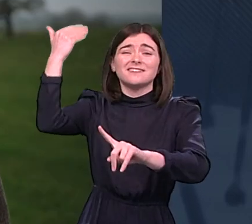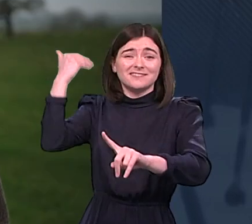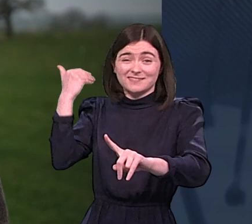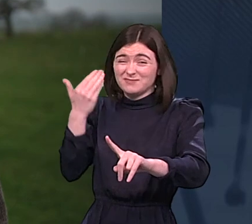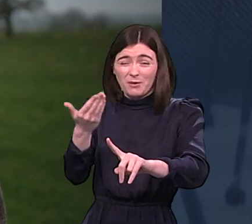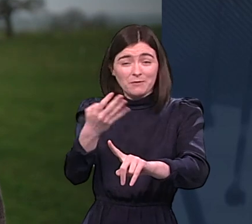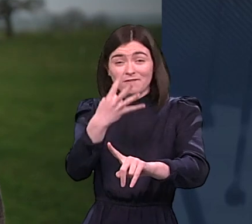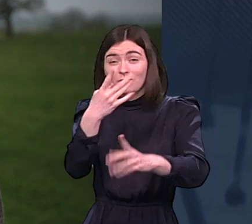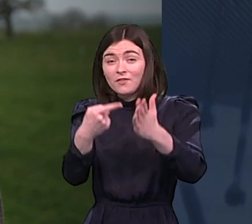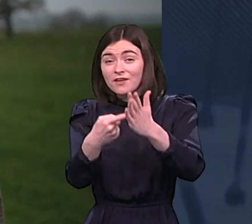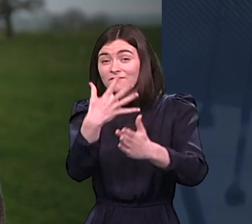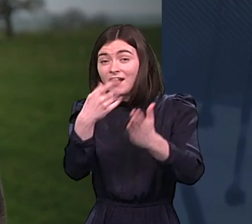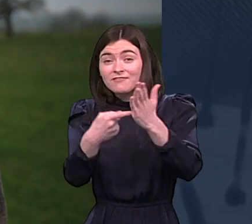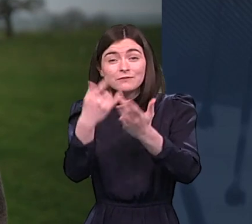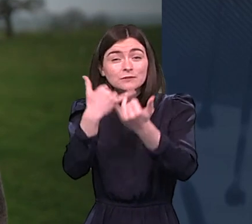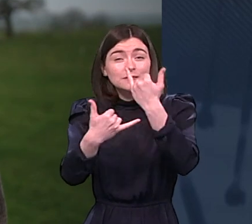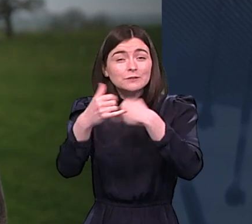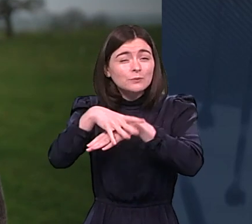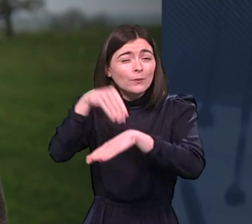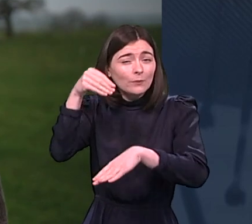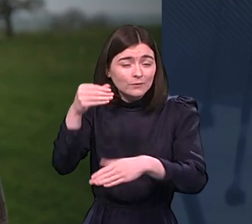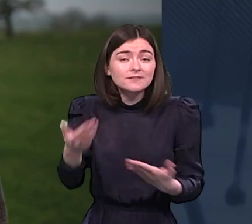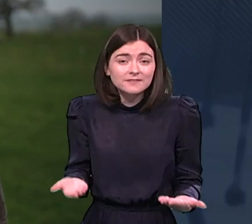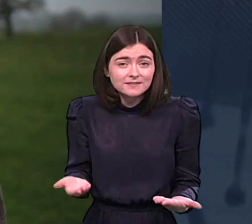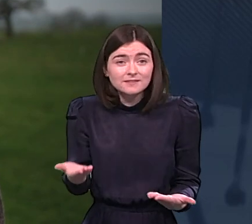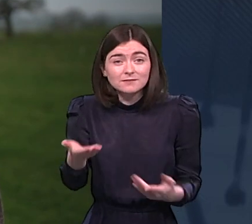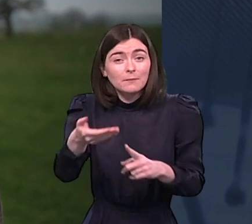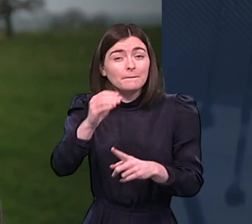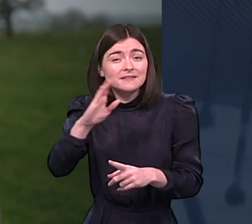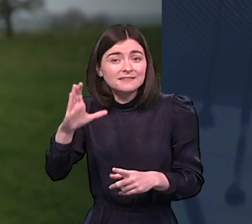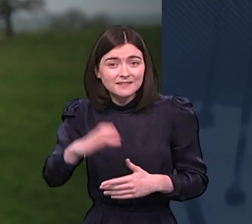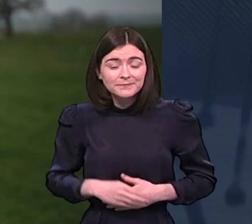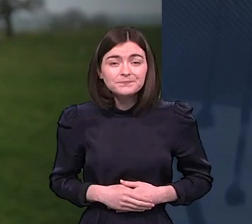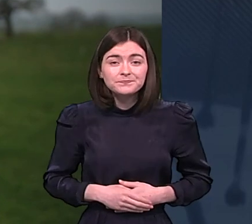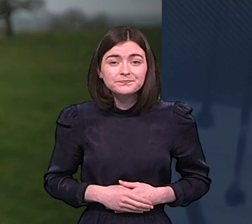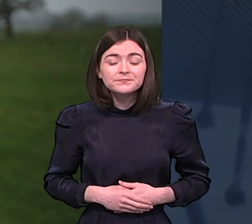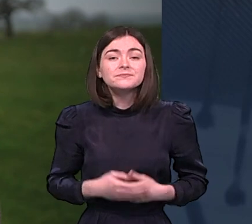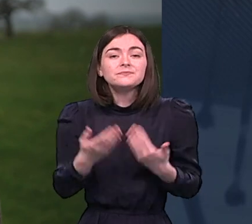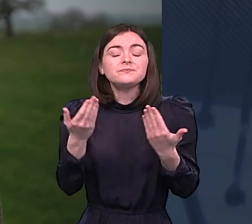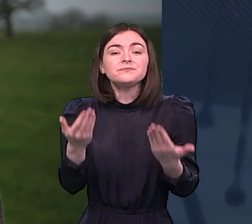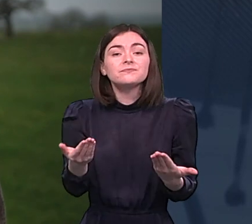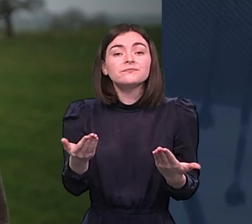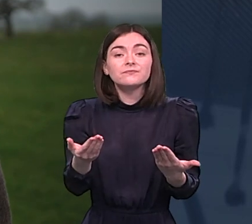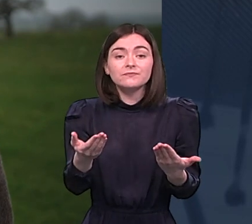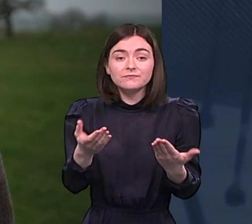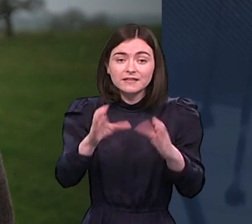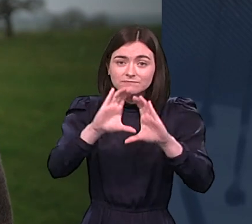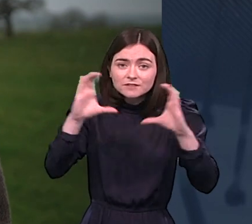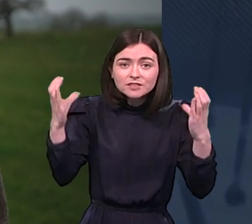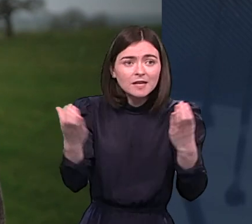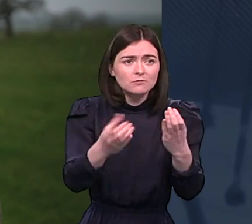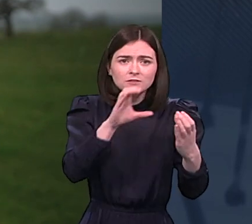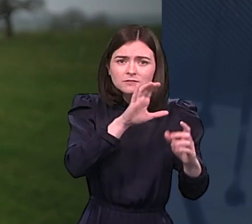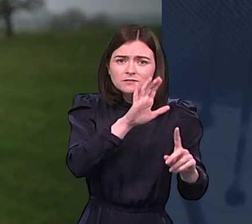back 4,000 to 5,000 years BC. And the chambers throughout the whole